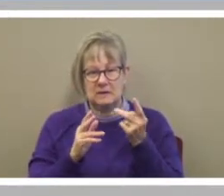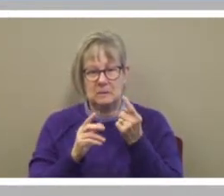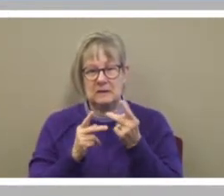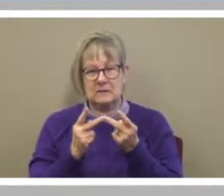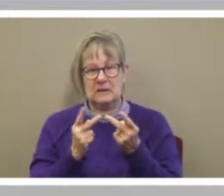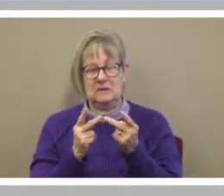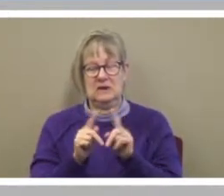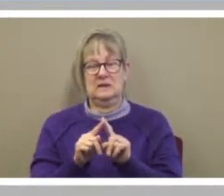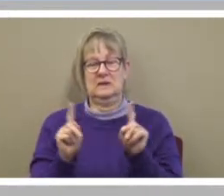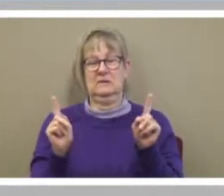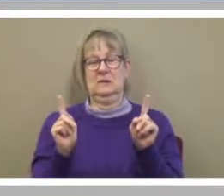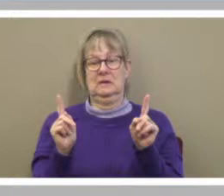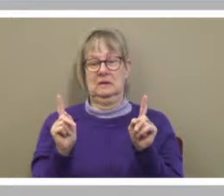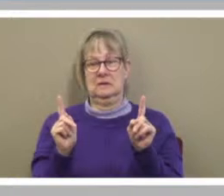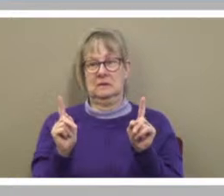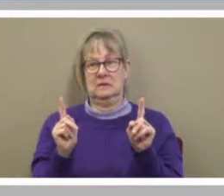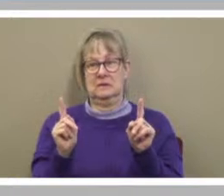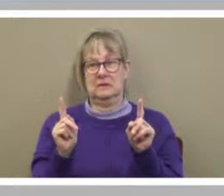different.